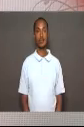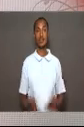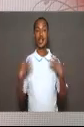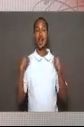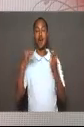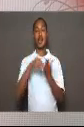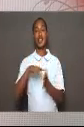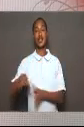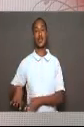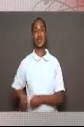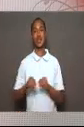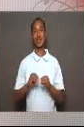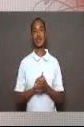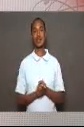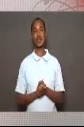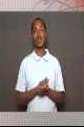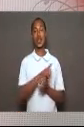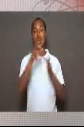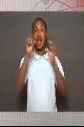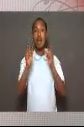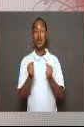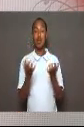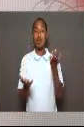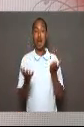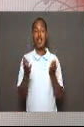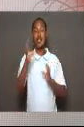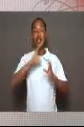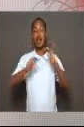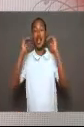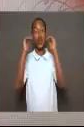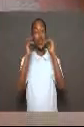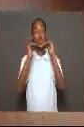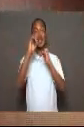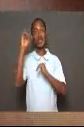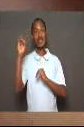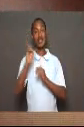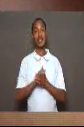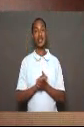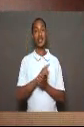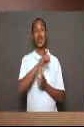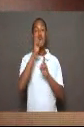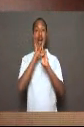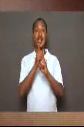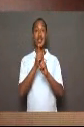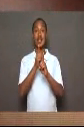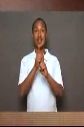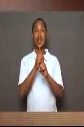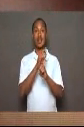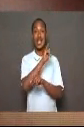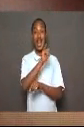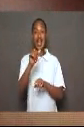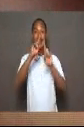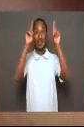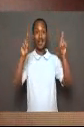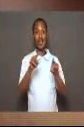Hello again, students. Were you able to balance the chemical equation? Your answer should look like